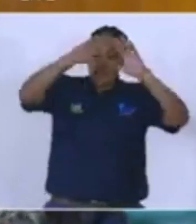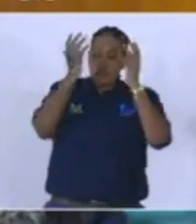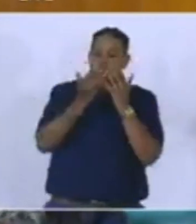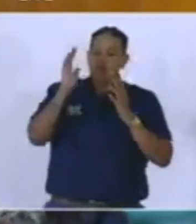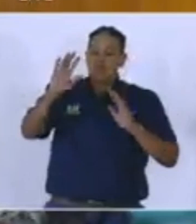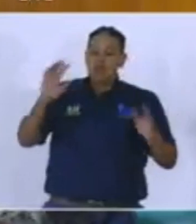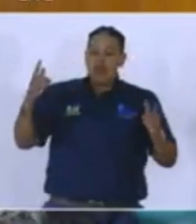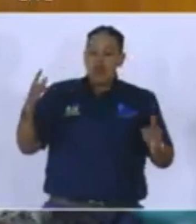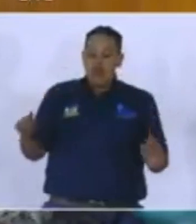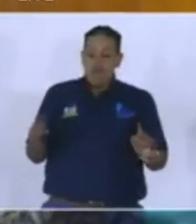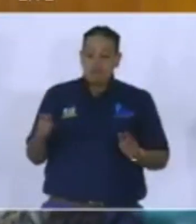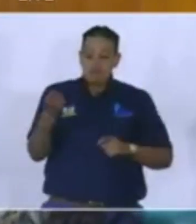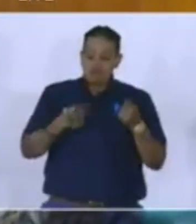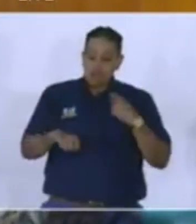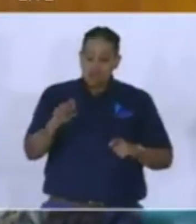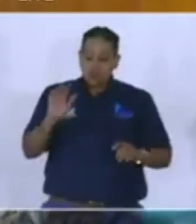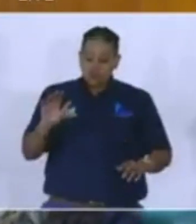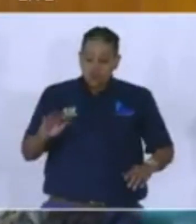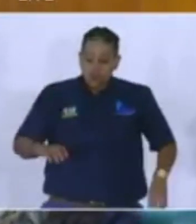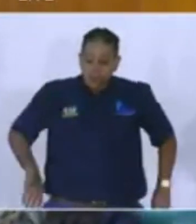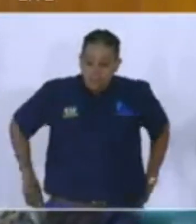AI revolution.